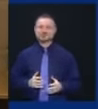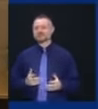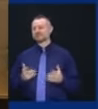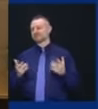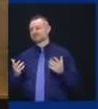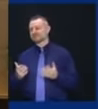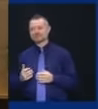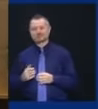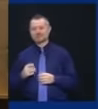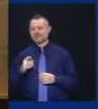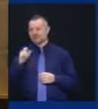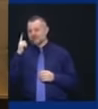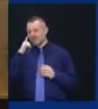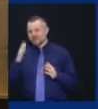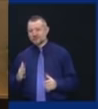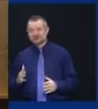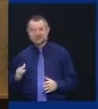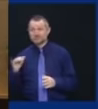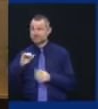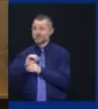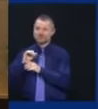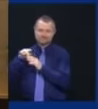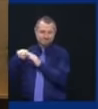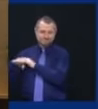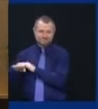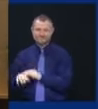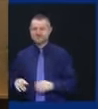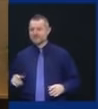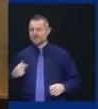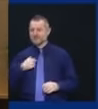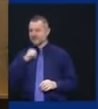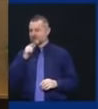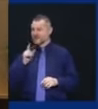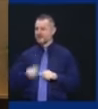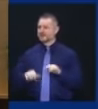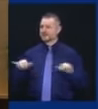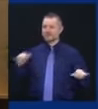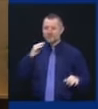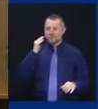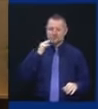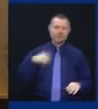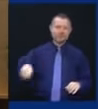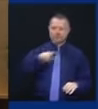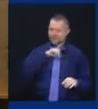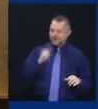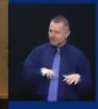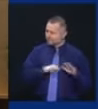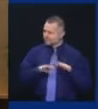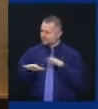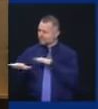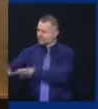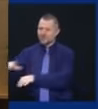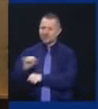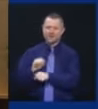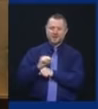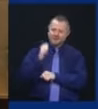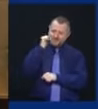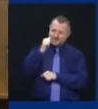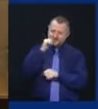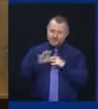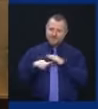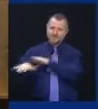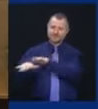our government workers. We didn't have the option to stay home. We had to go out every day. And so we've